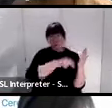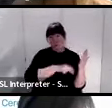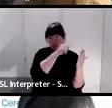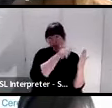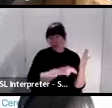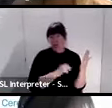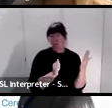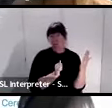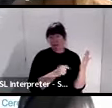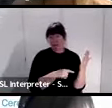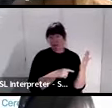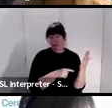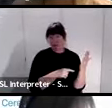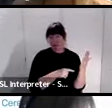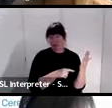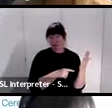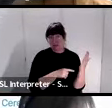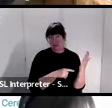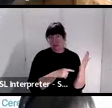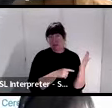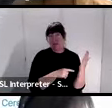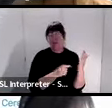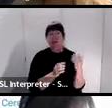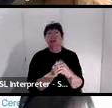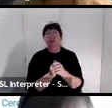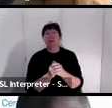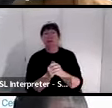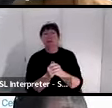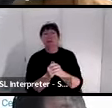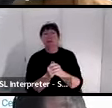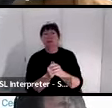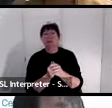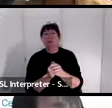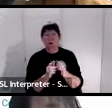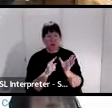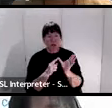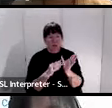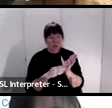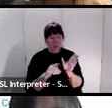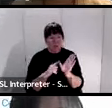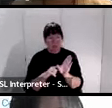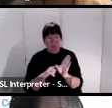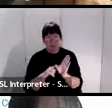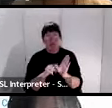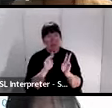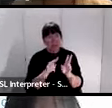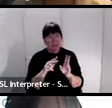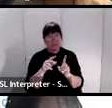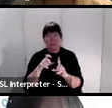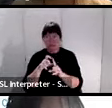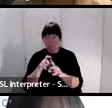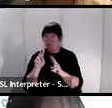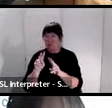Right, just so there is one. I can see Amy and Daniel. There